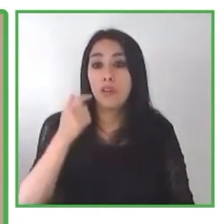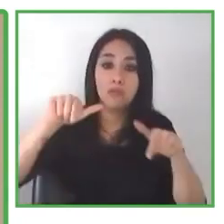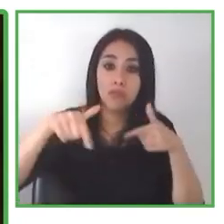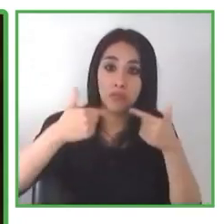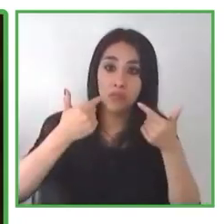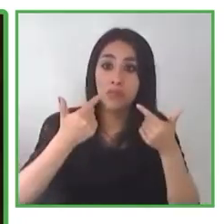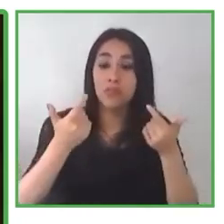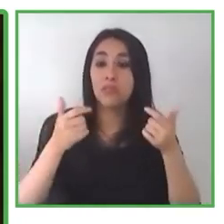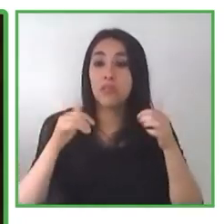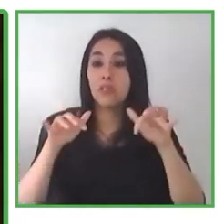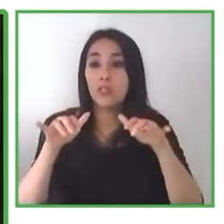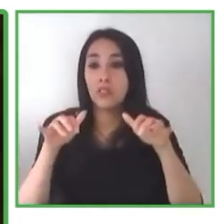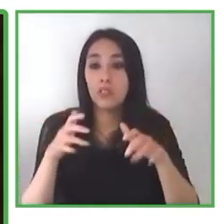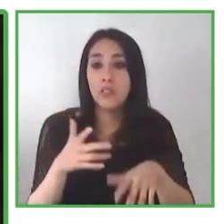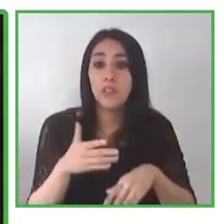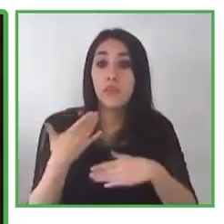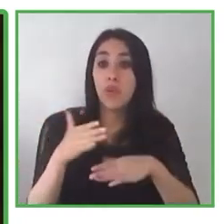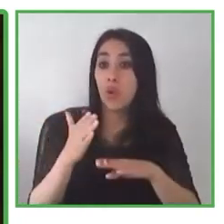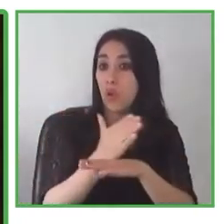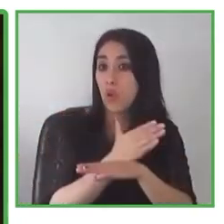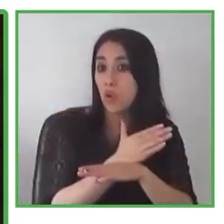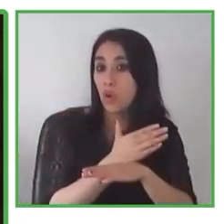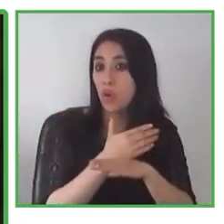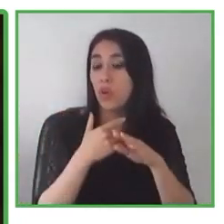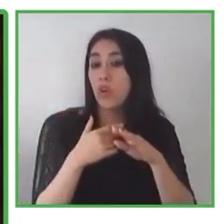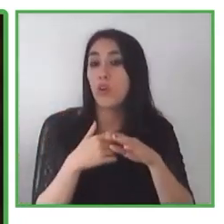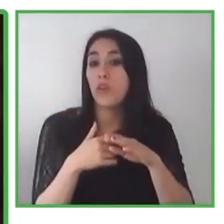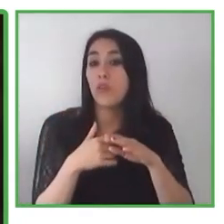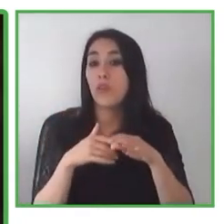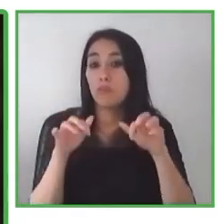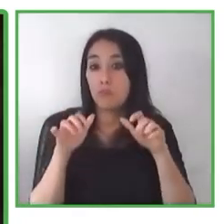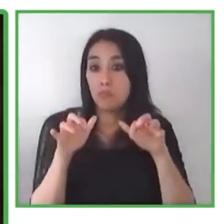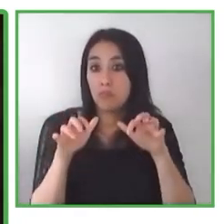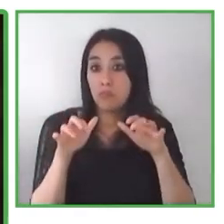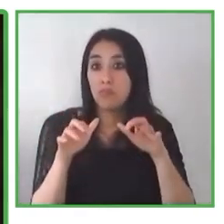platforms for access are created, designed, and maintained